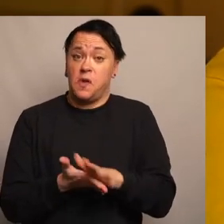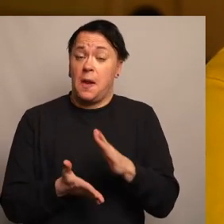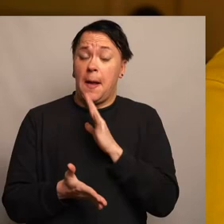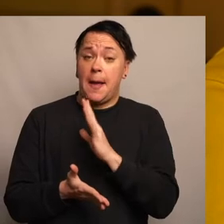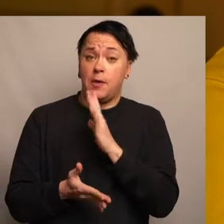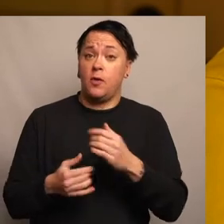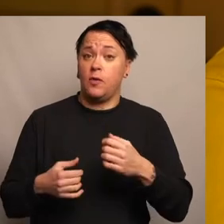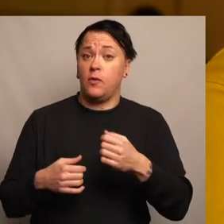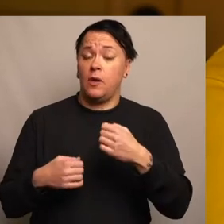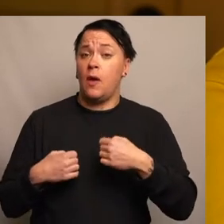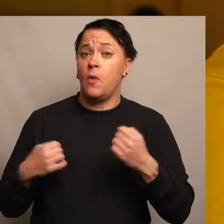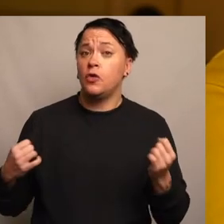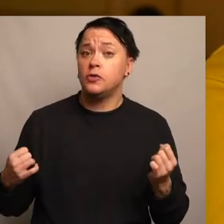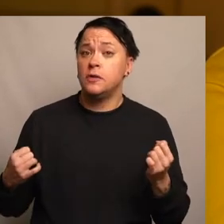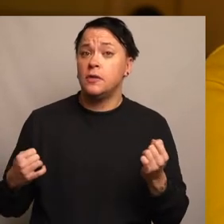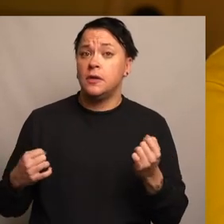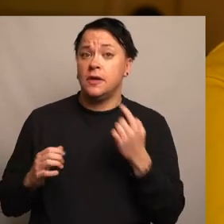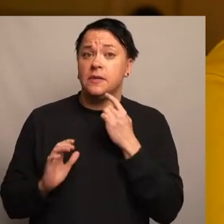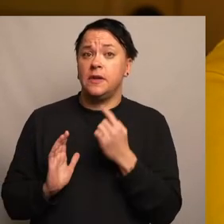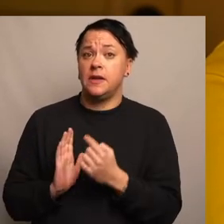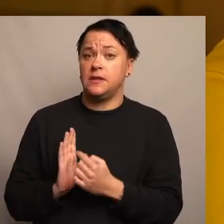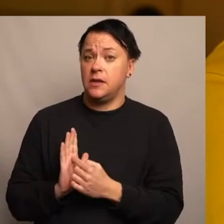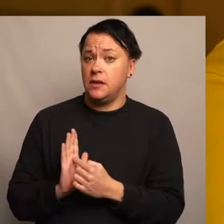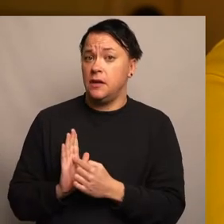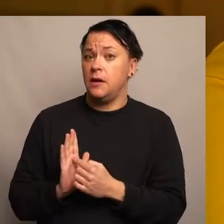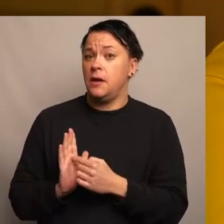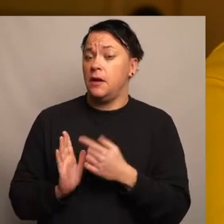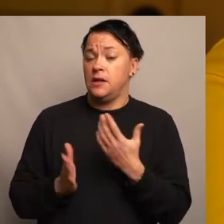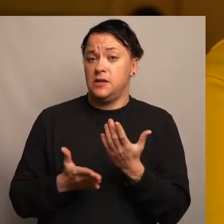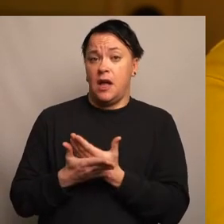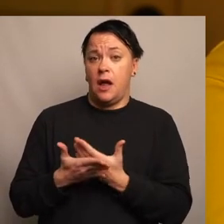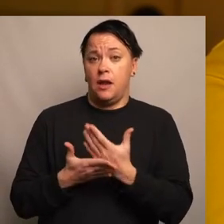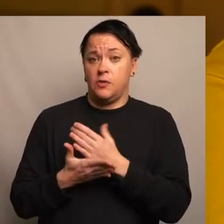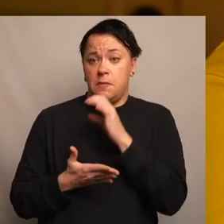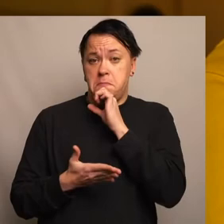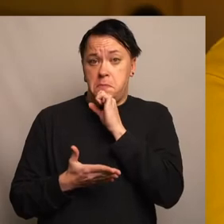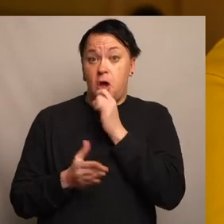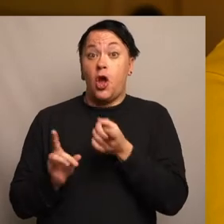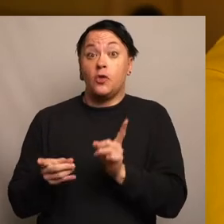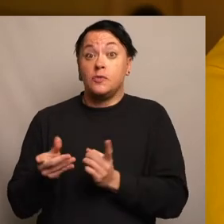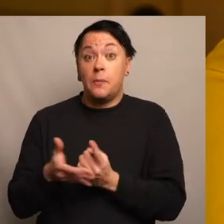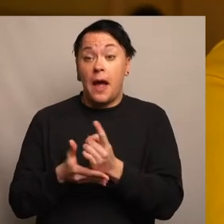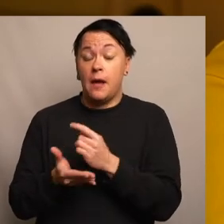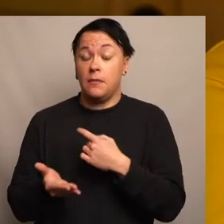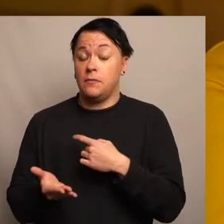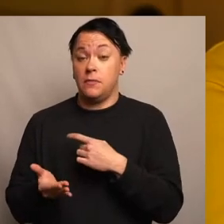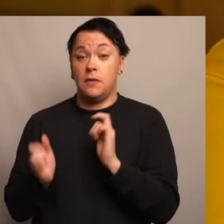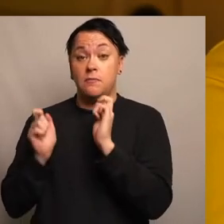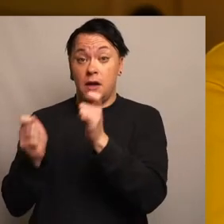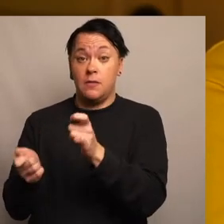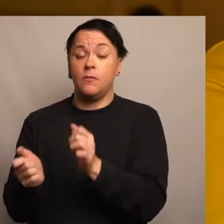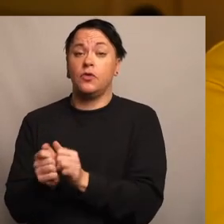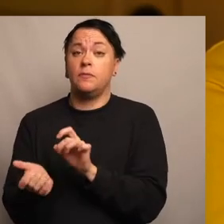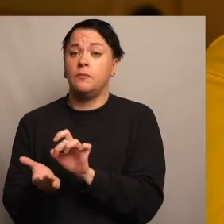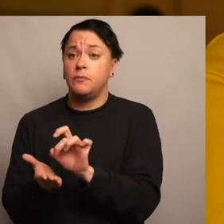know what's tomorrow. I was keeping this secret to me because I feel like if I will be rejected and get it out, at least this secret stay with me. No